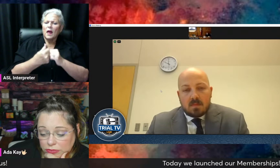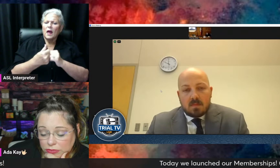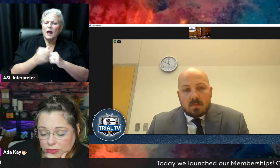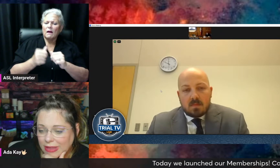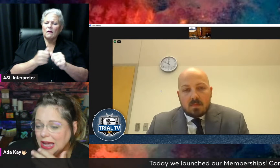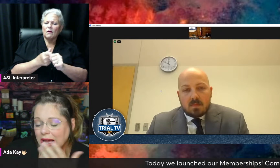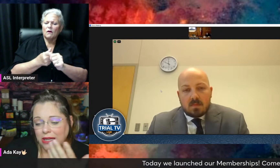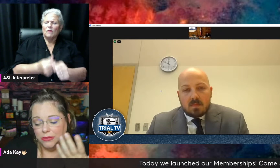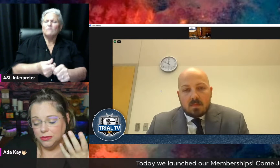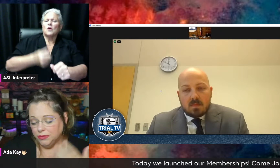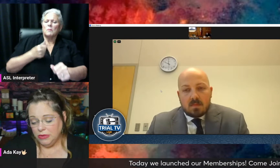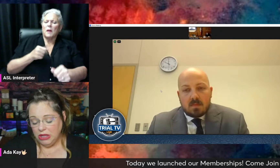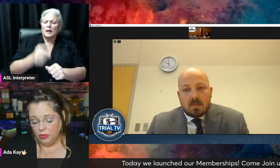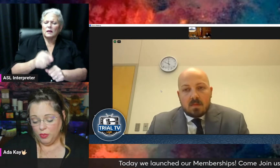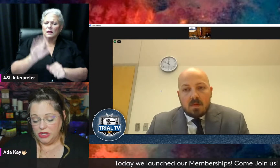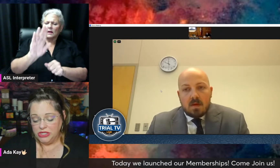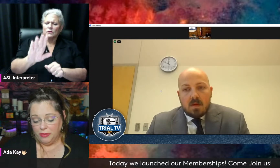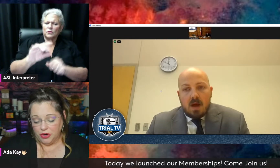test read?